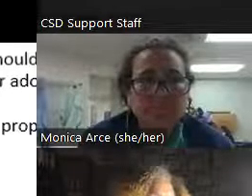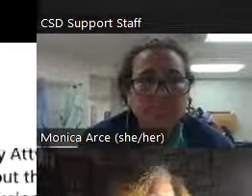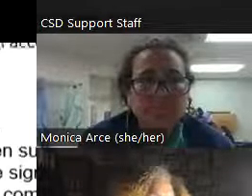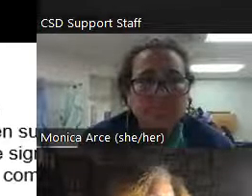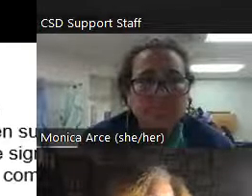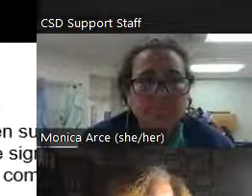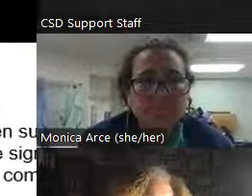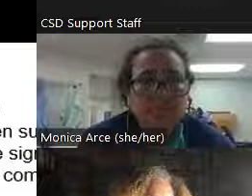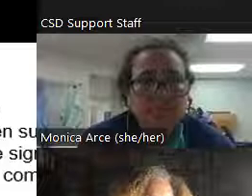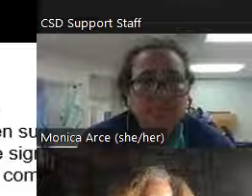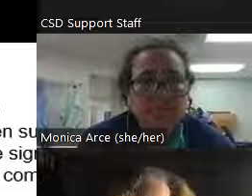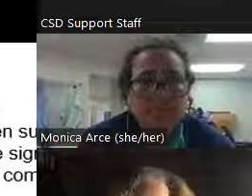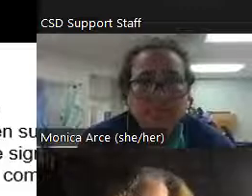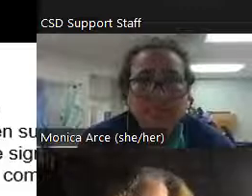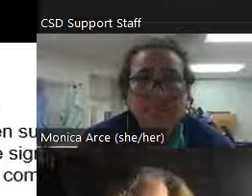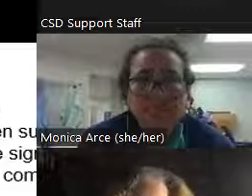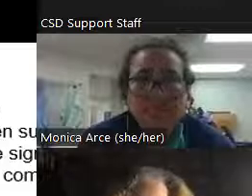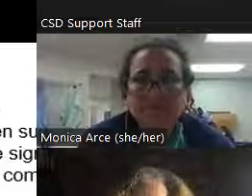So do I see consensus?